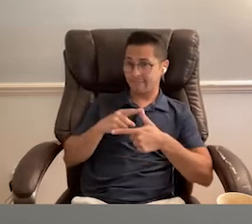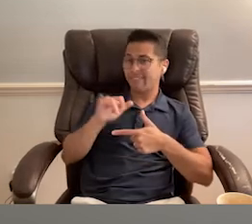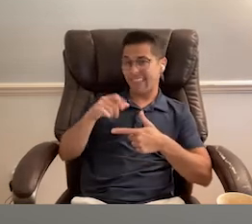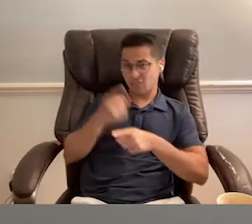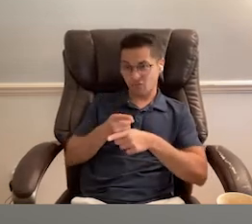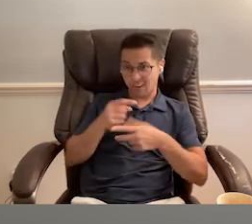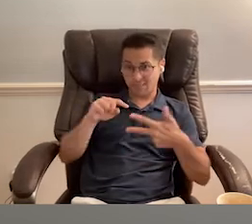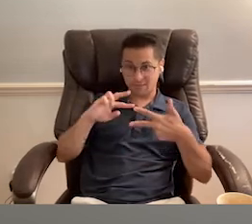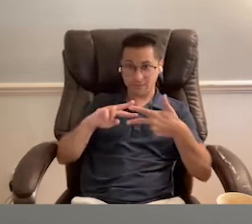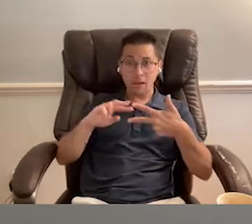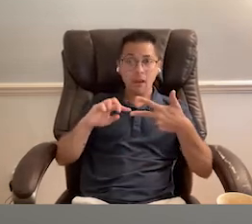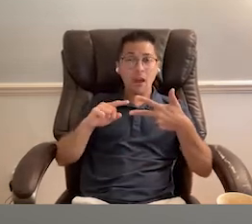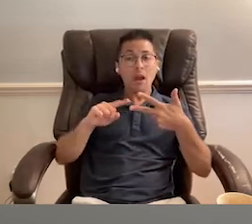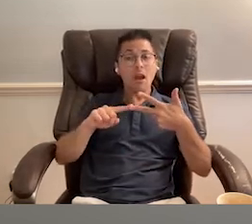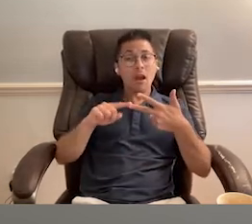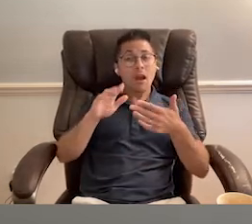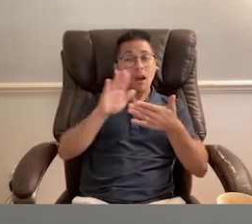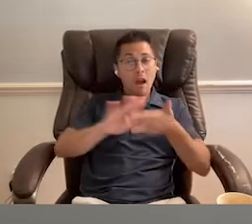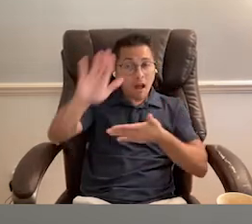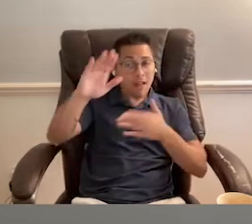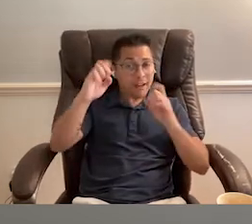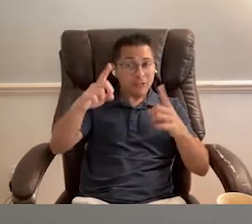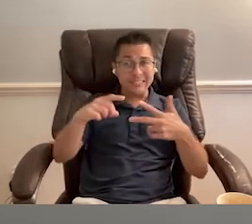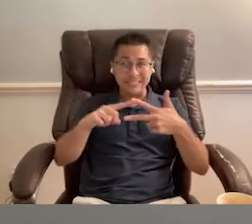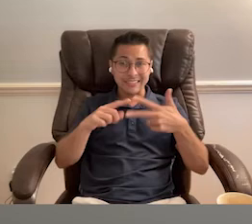correct. Post-secondary education and